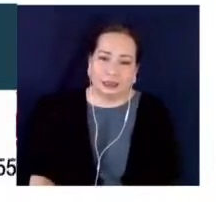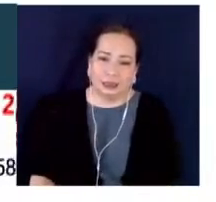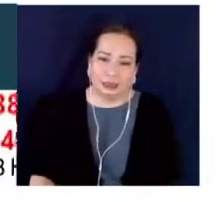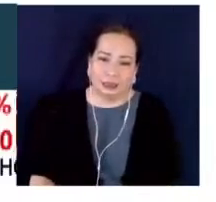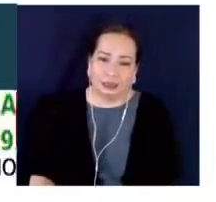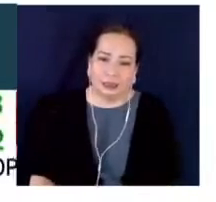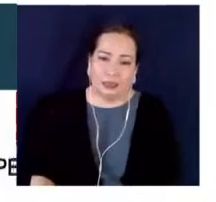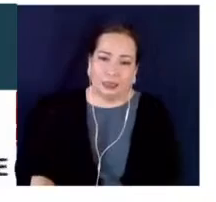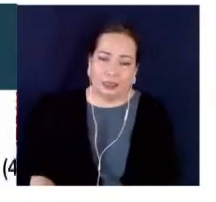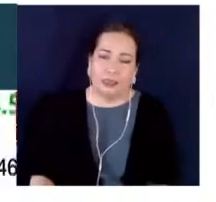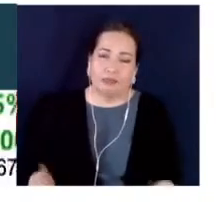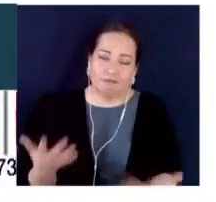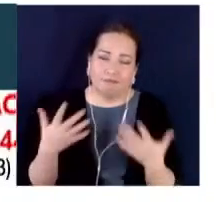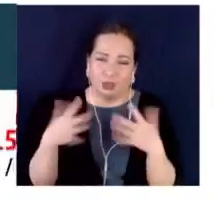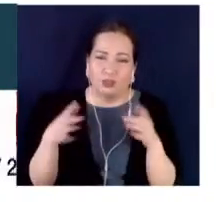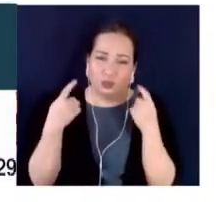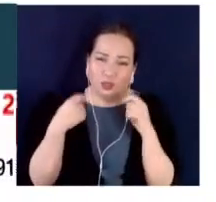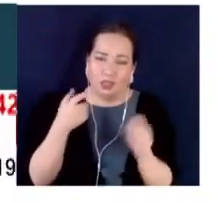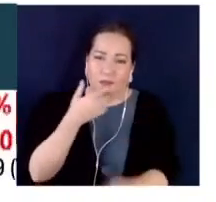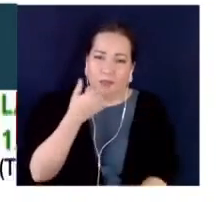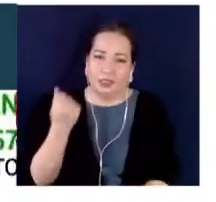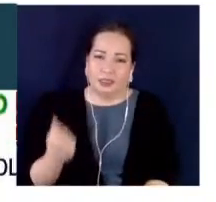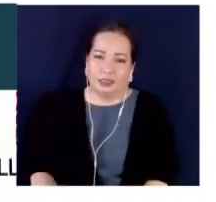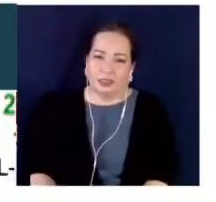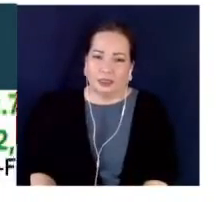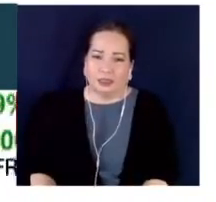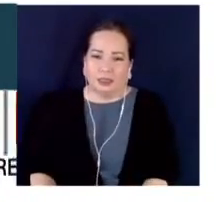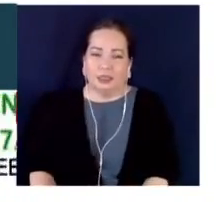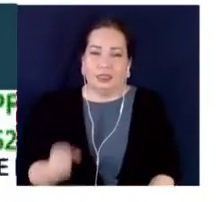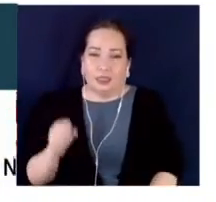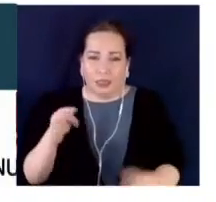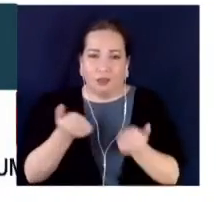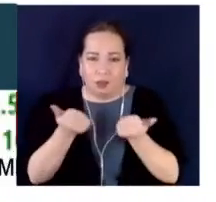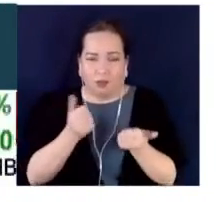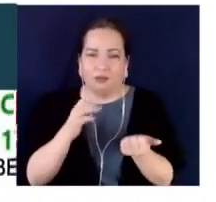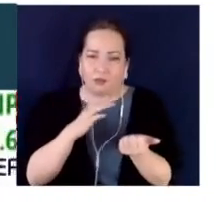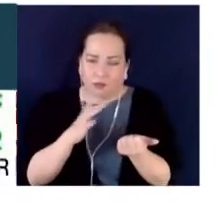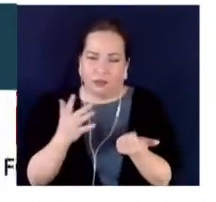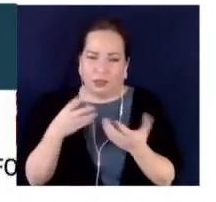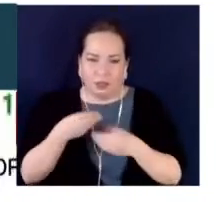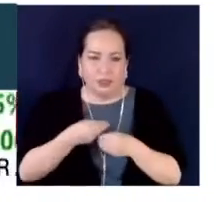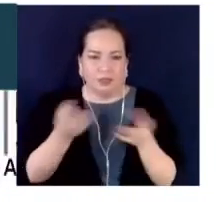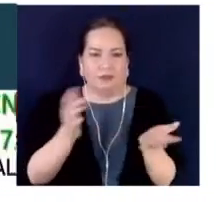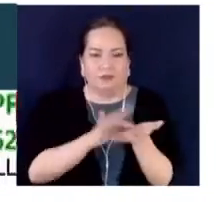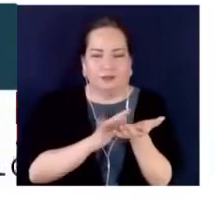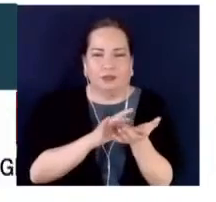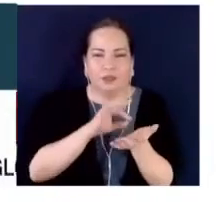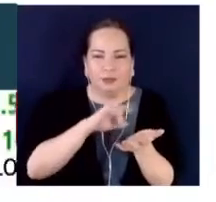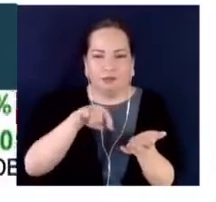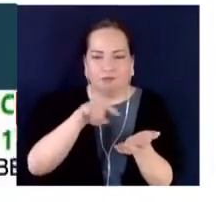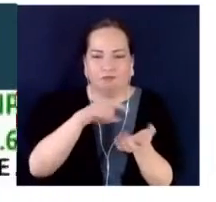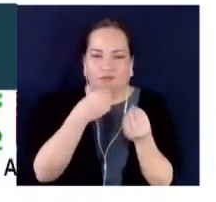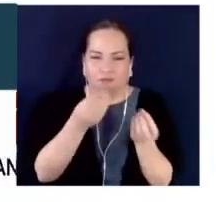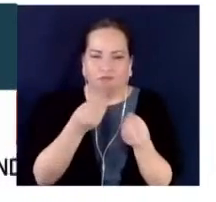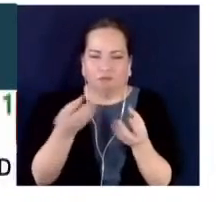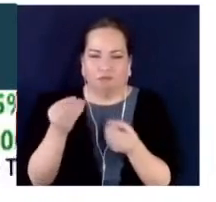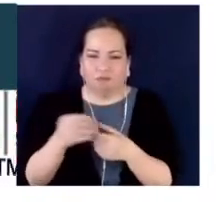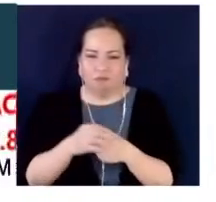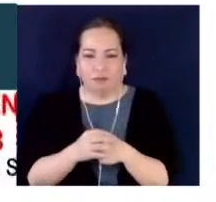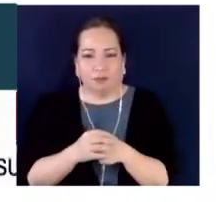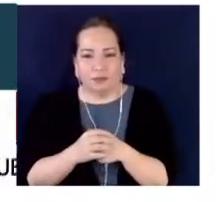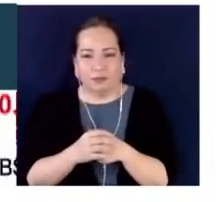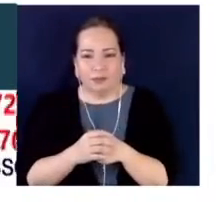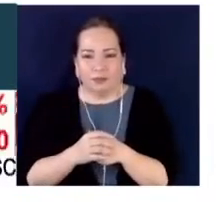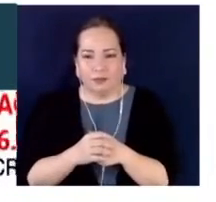that's the most that we can do. If the stocks are available, then okay, we give them, because the drugs